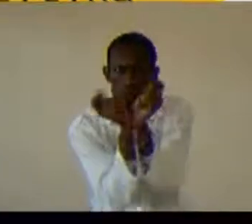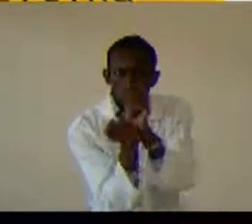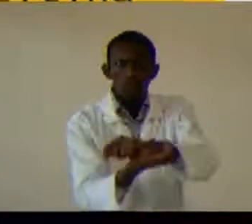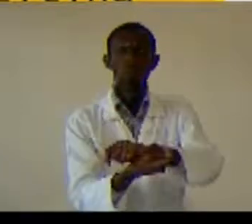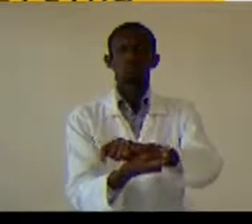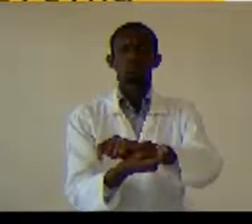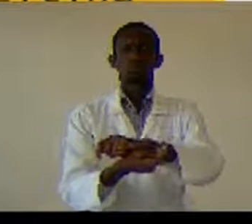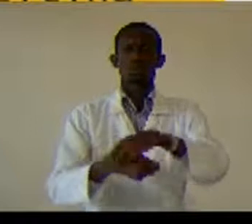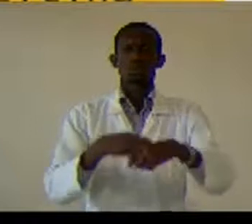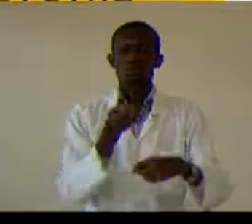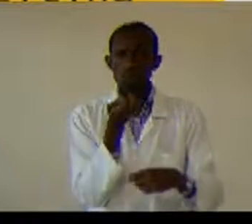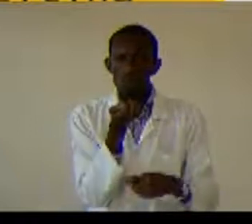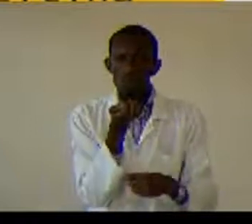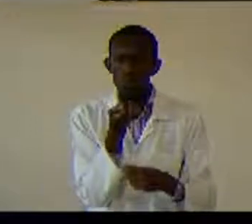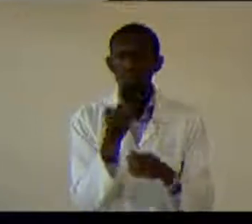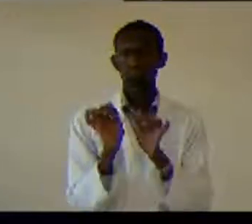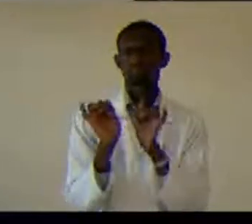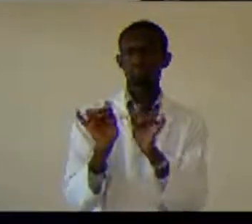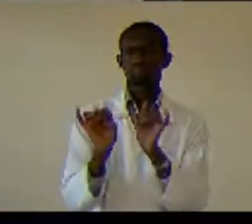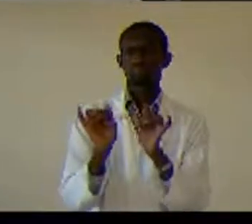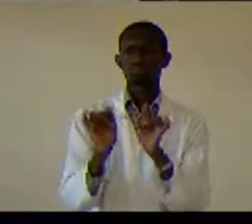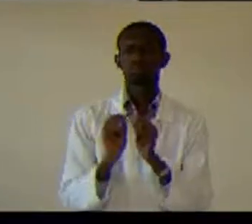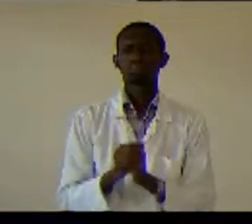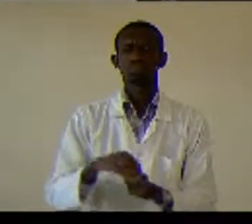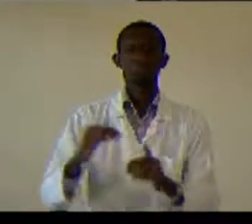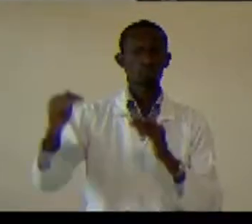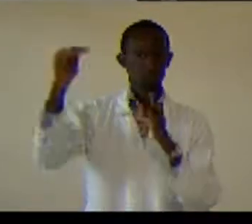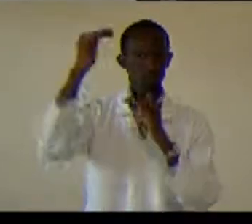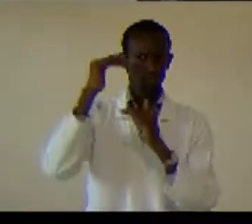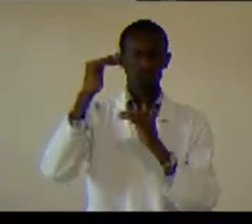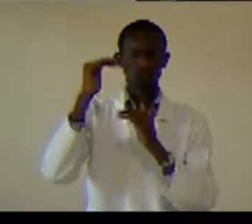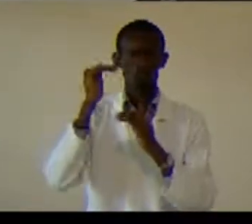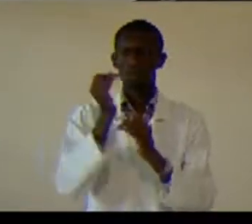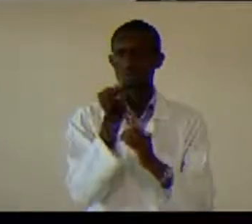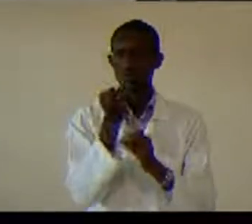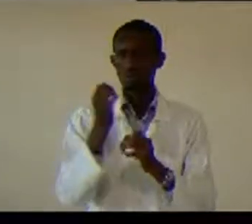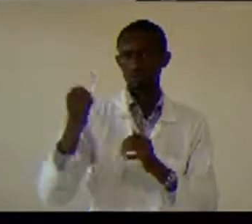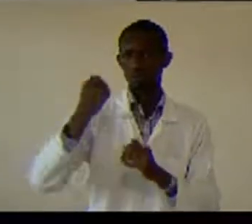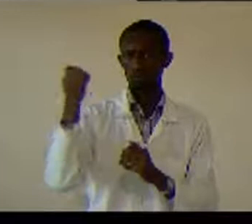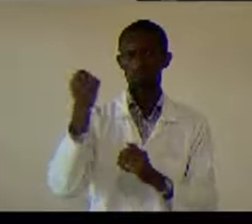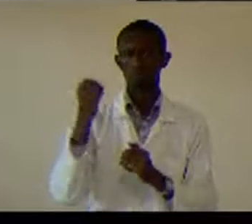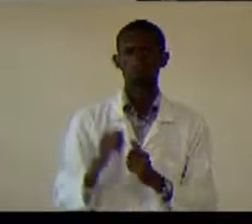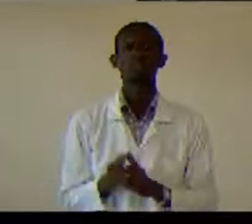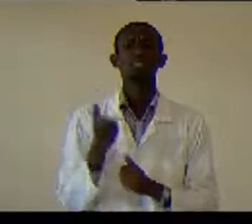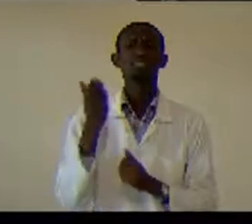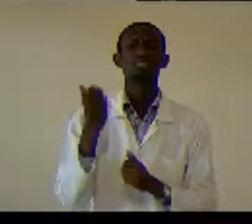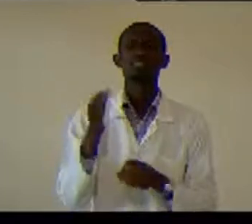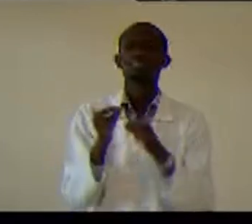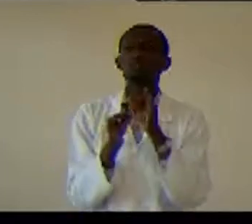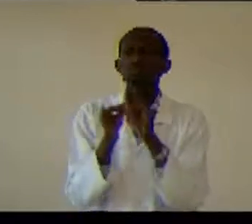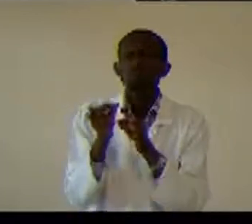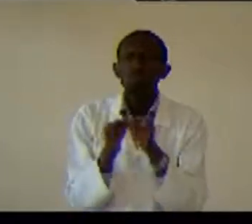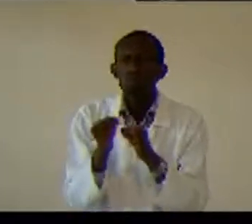temperature and standard atmospheric pressure. So that is the meaning of specific latent